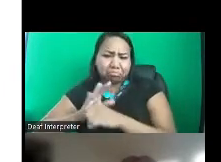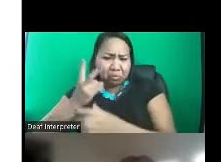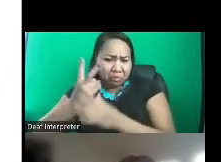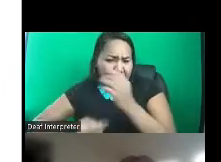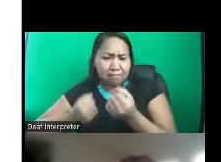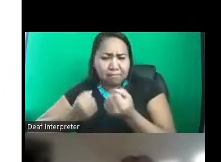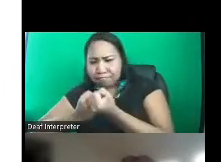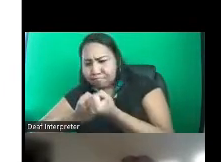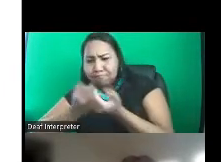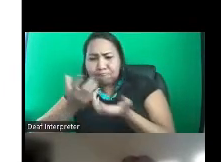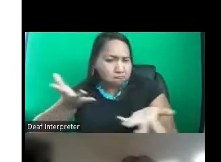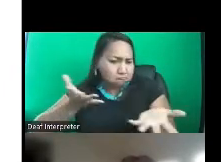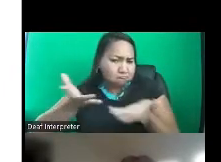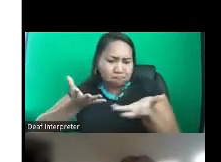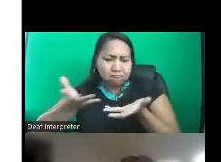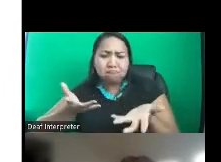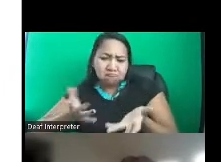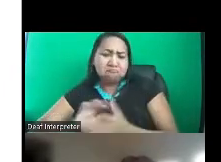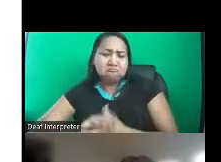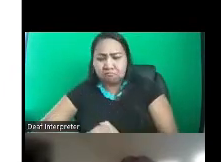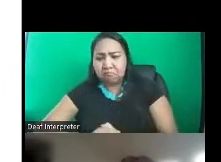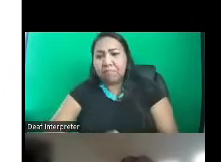yeah. So I really feel like,